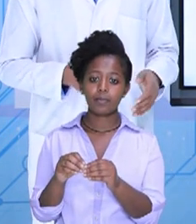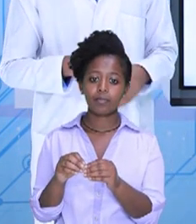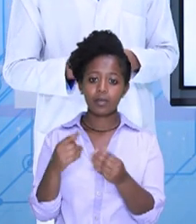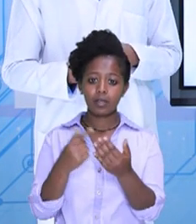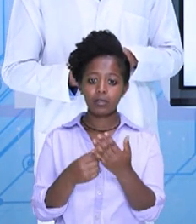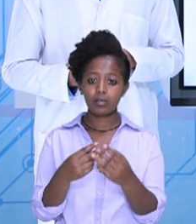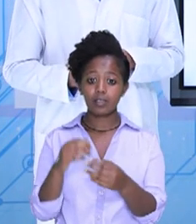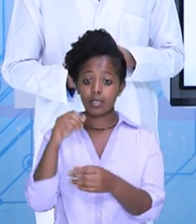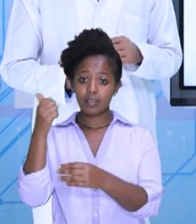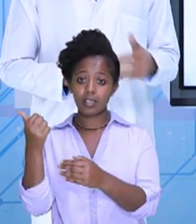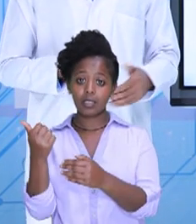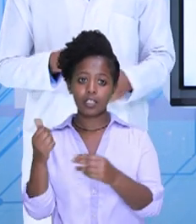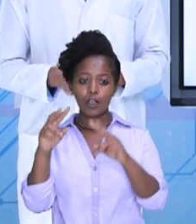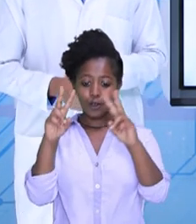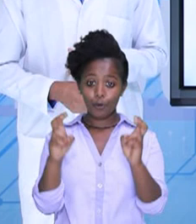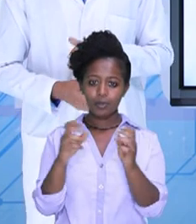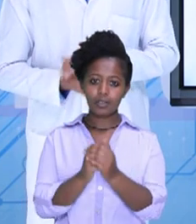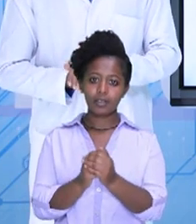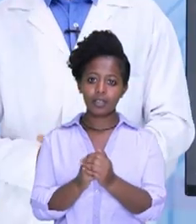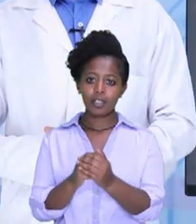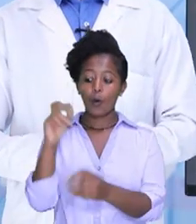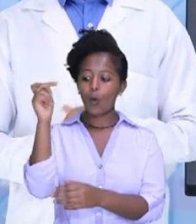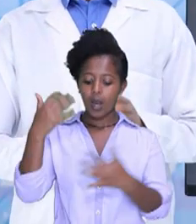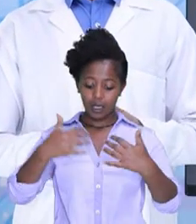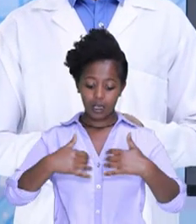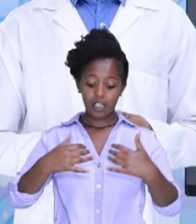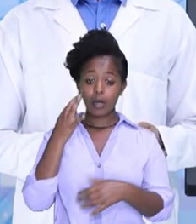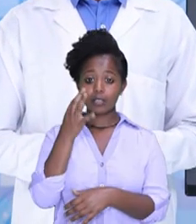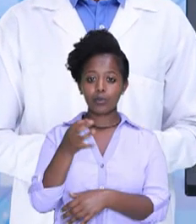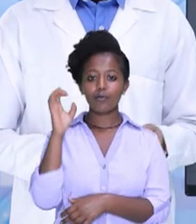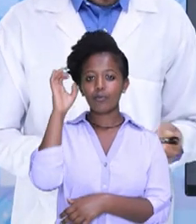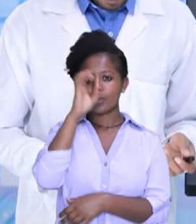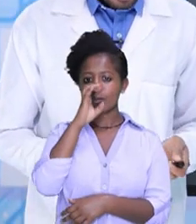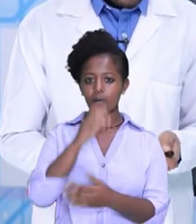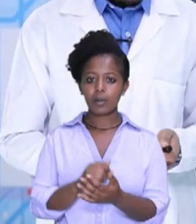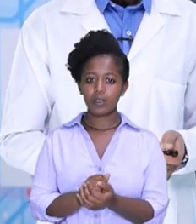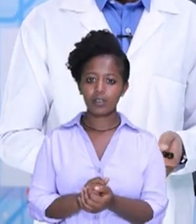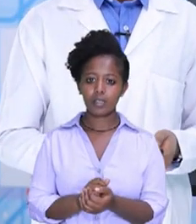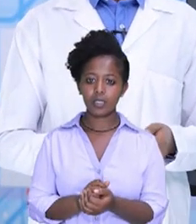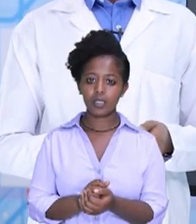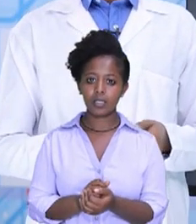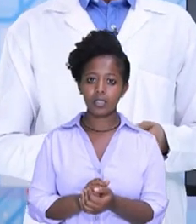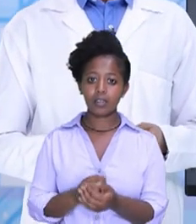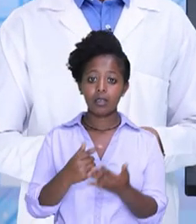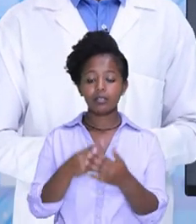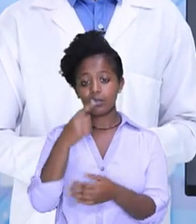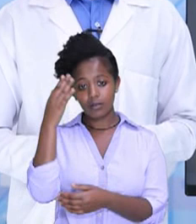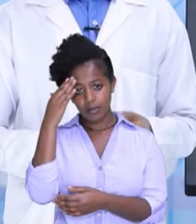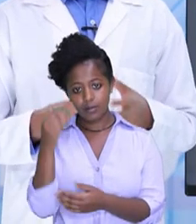let's come to another topic, that is the wild animals of Ethiopia. As you